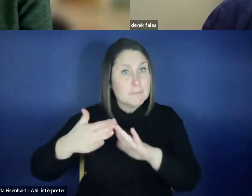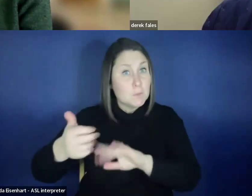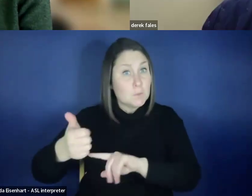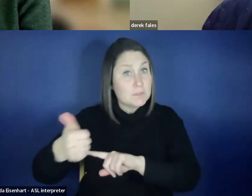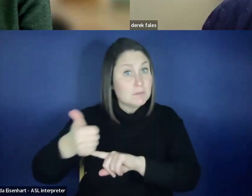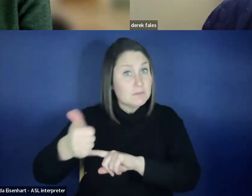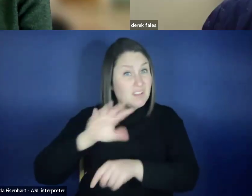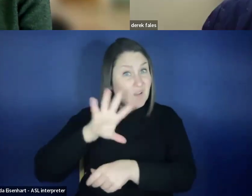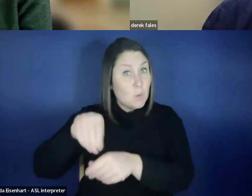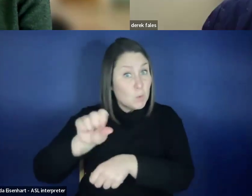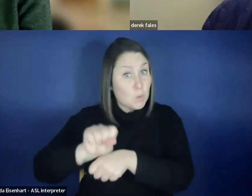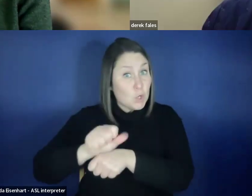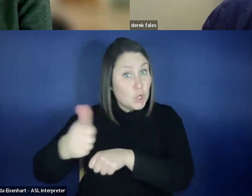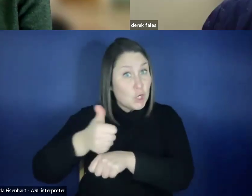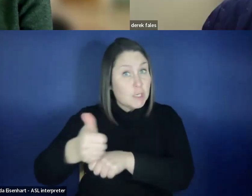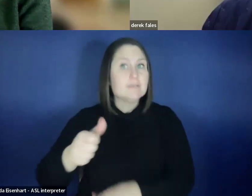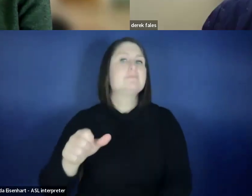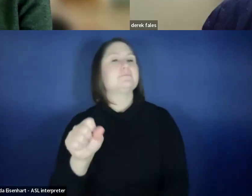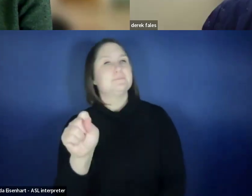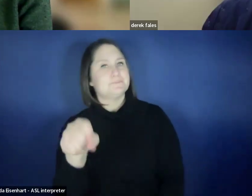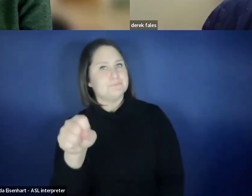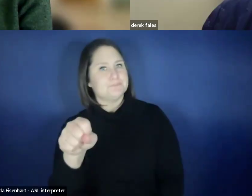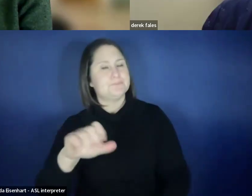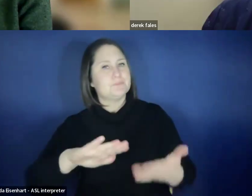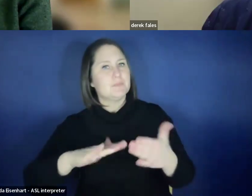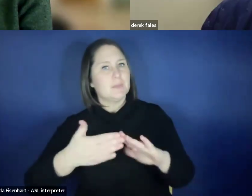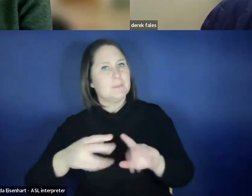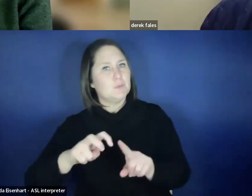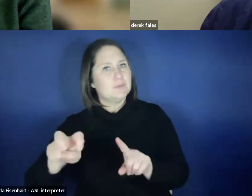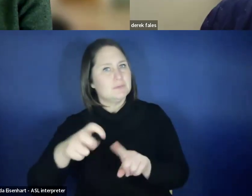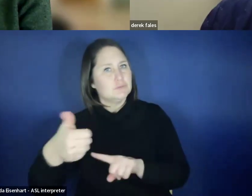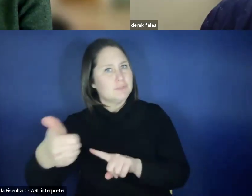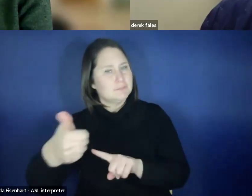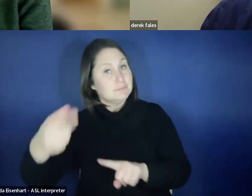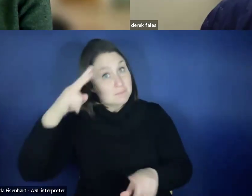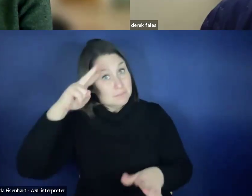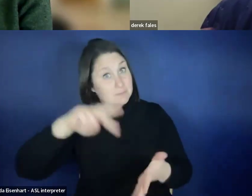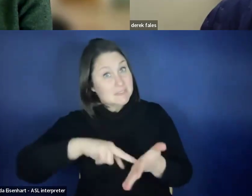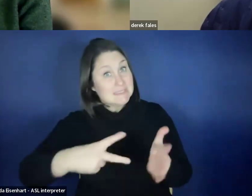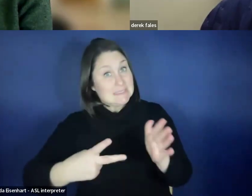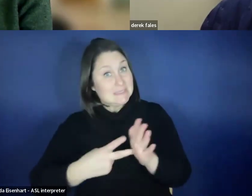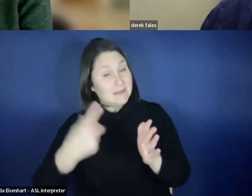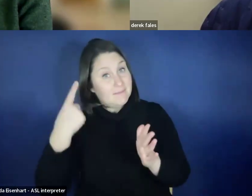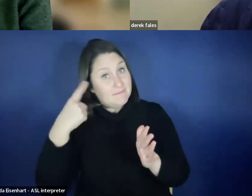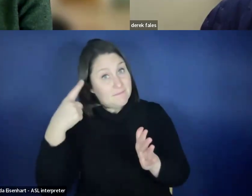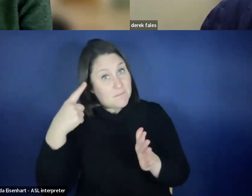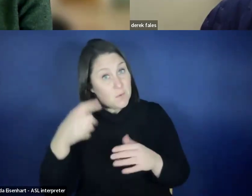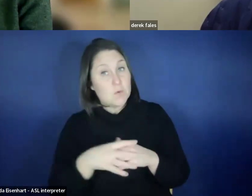that's... Yes, yep. And community transportation is intended